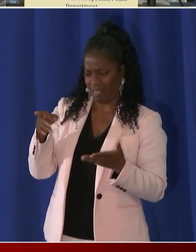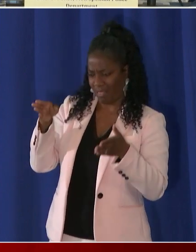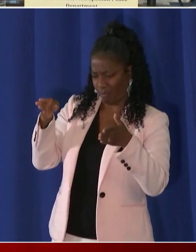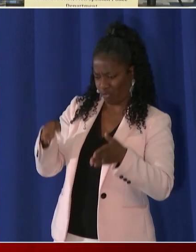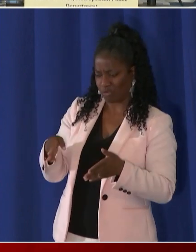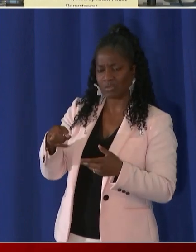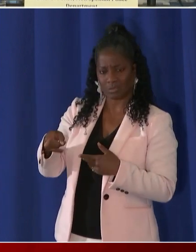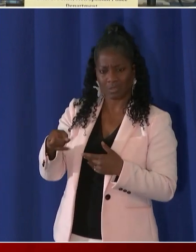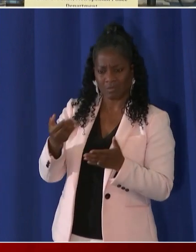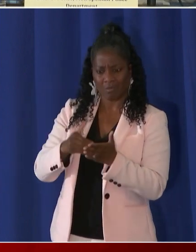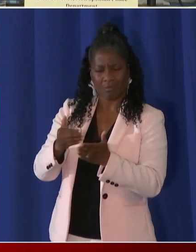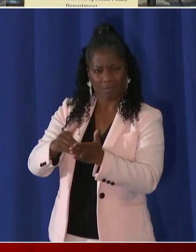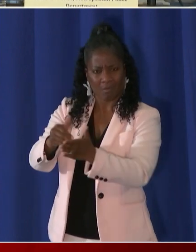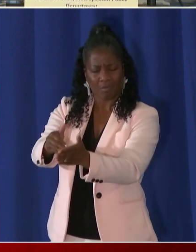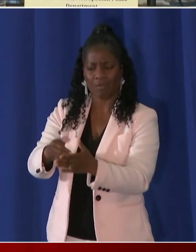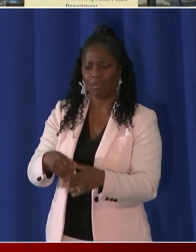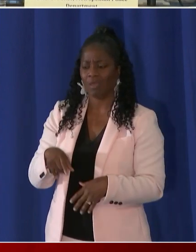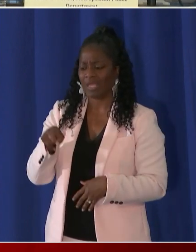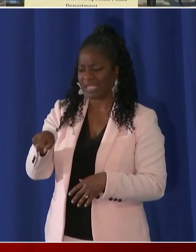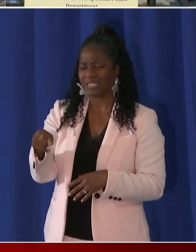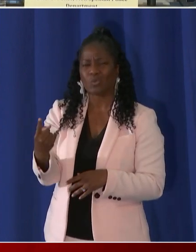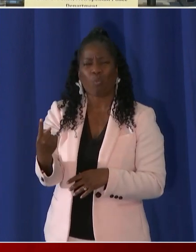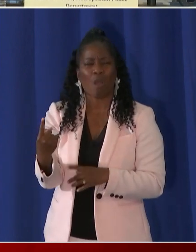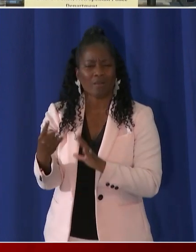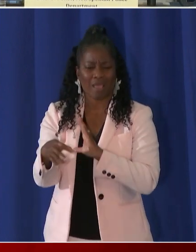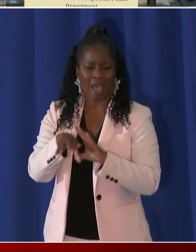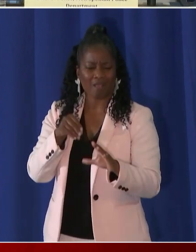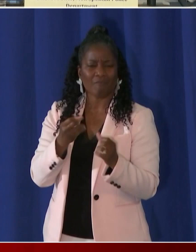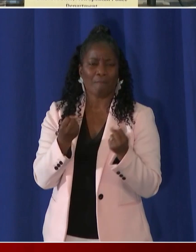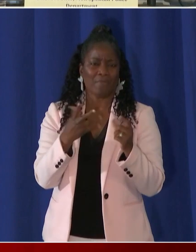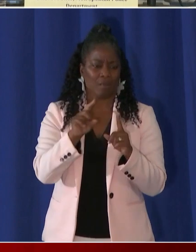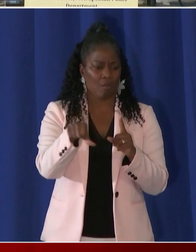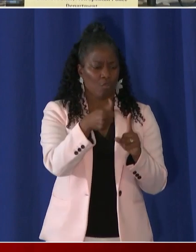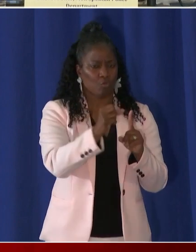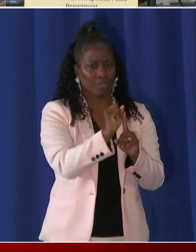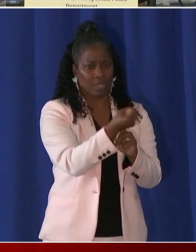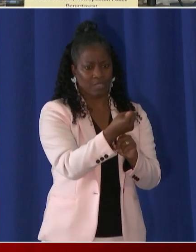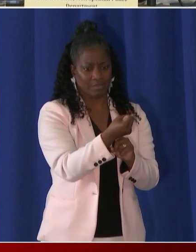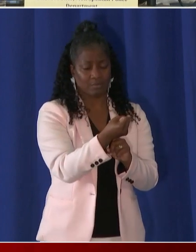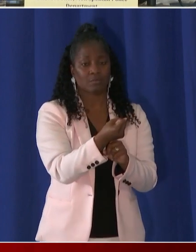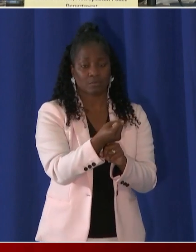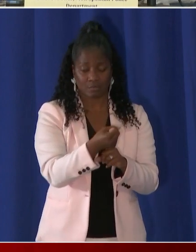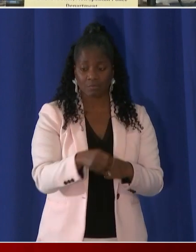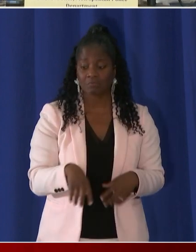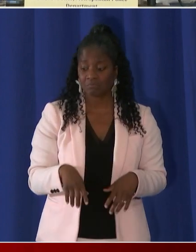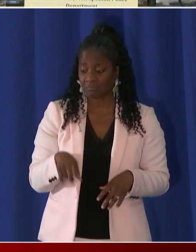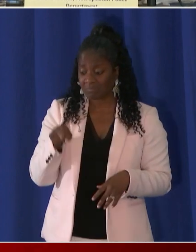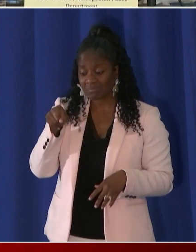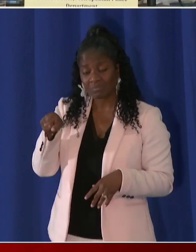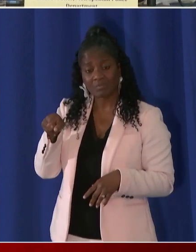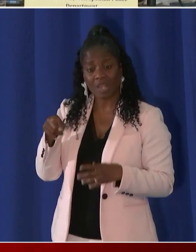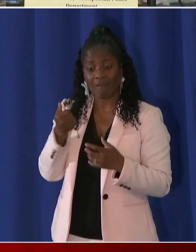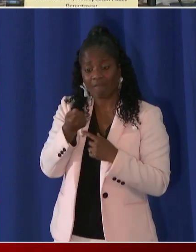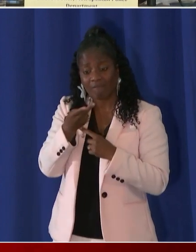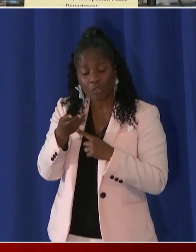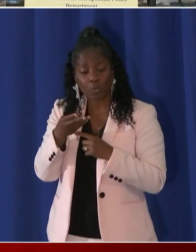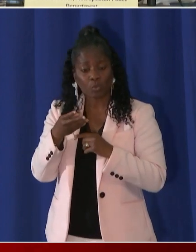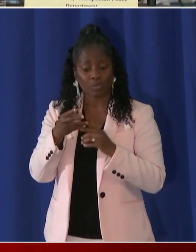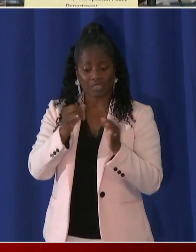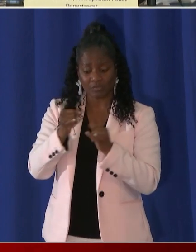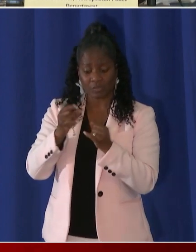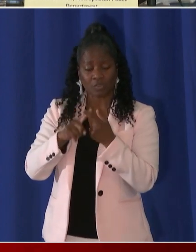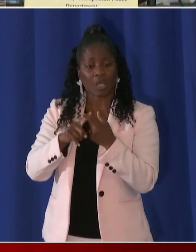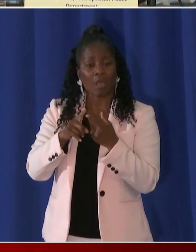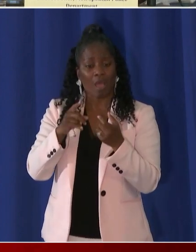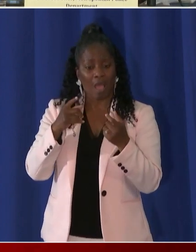when those kinds of things happen, I mean, he's only one of many other cases in that space where we've had a few individuals charged